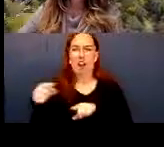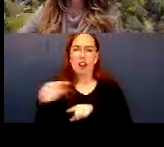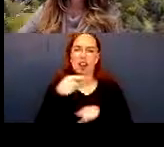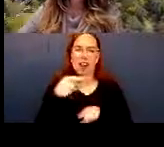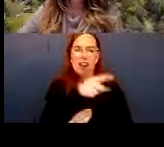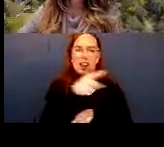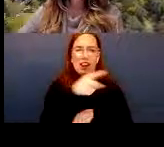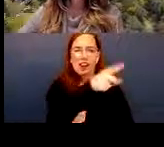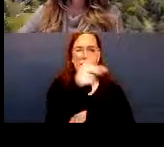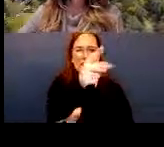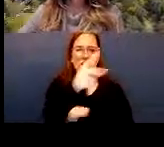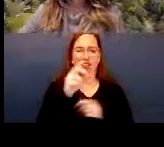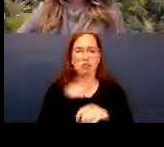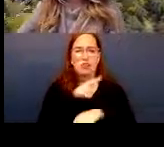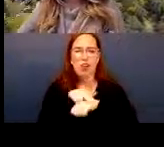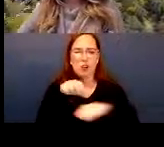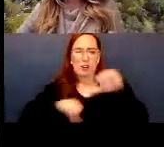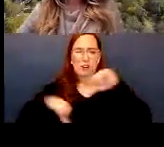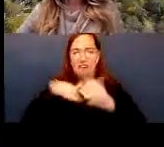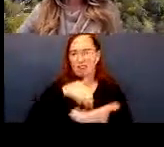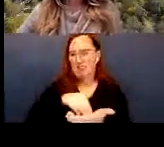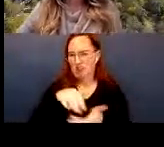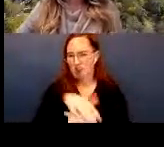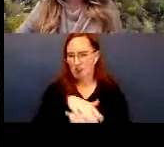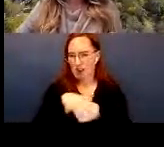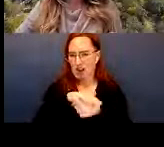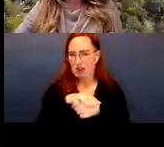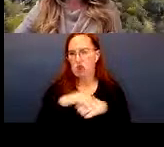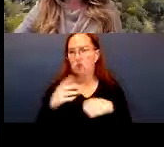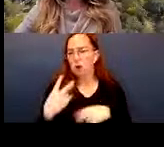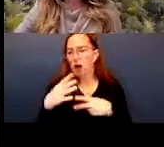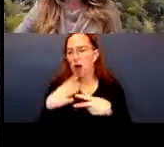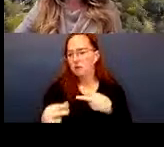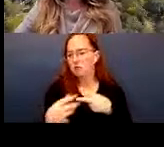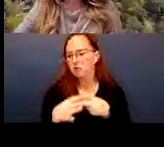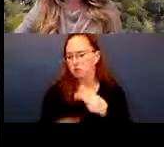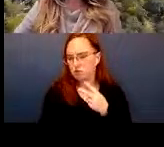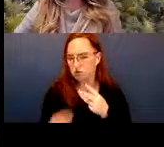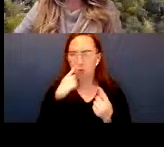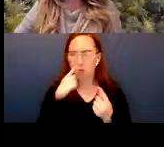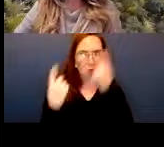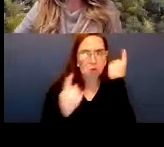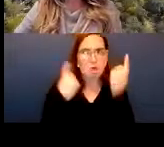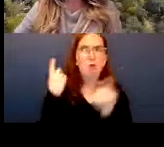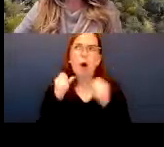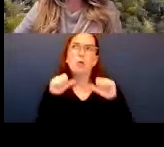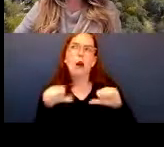Center area. So those are some things to think about.